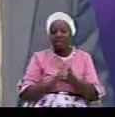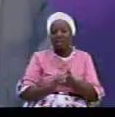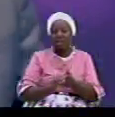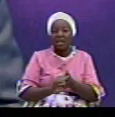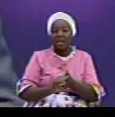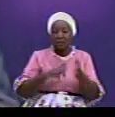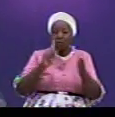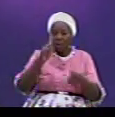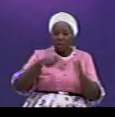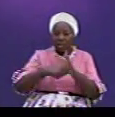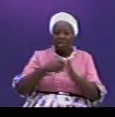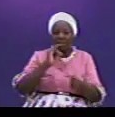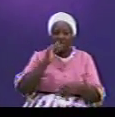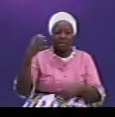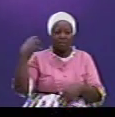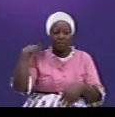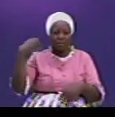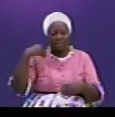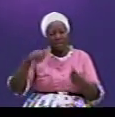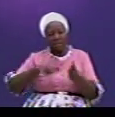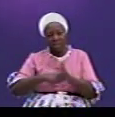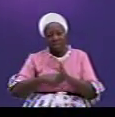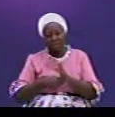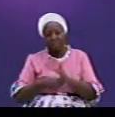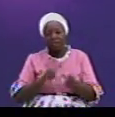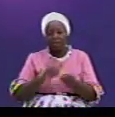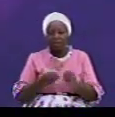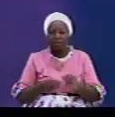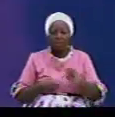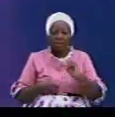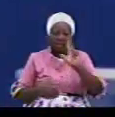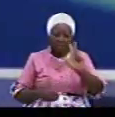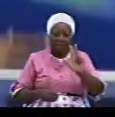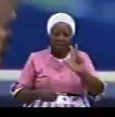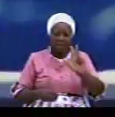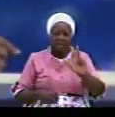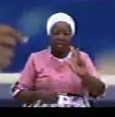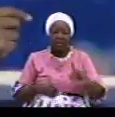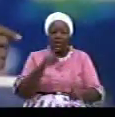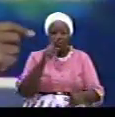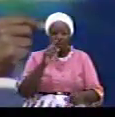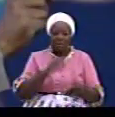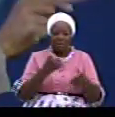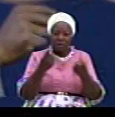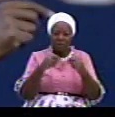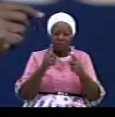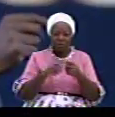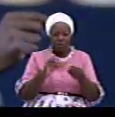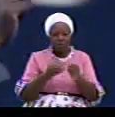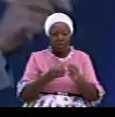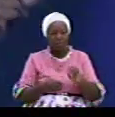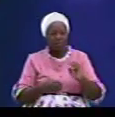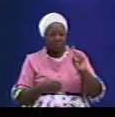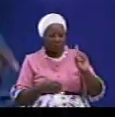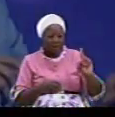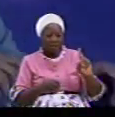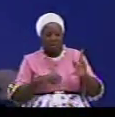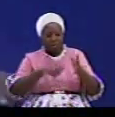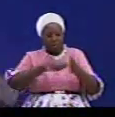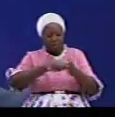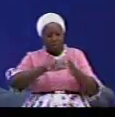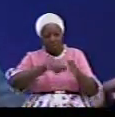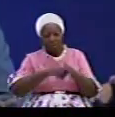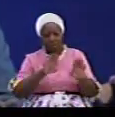to number 314, he opens the door. It comes to number 501,